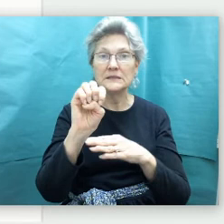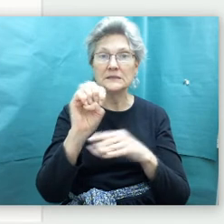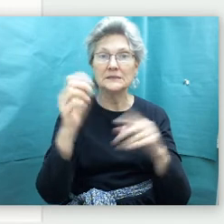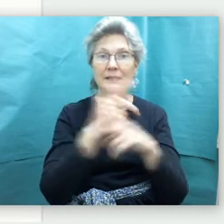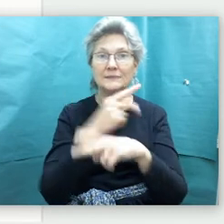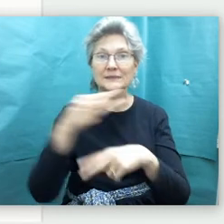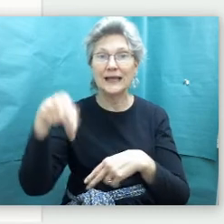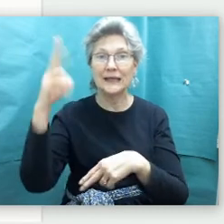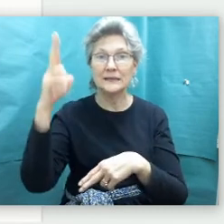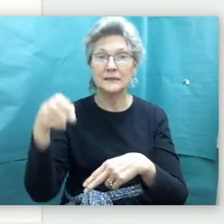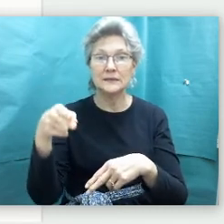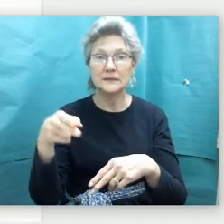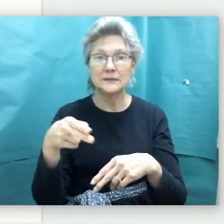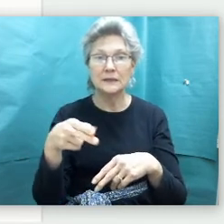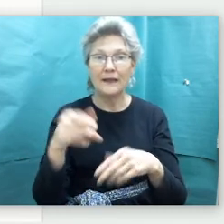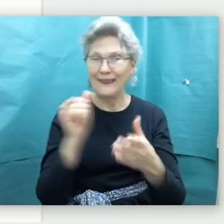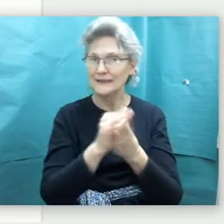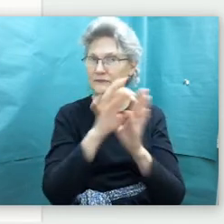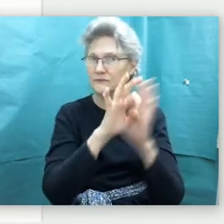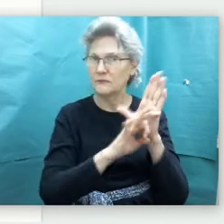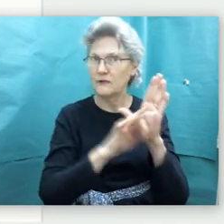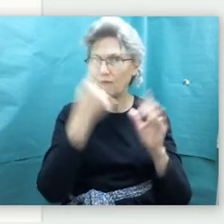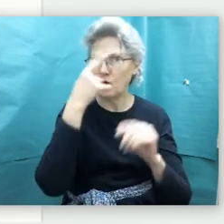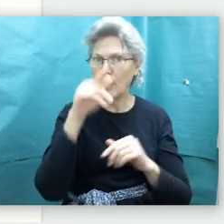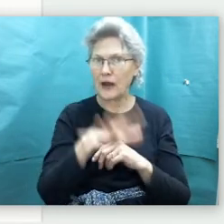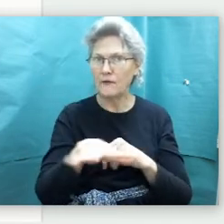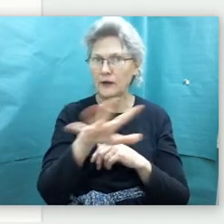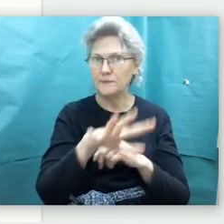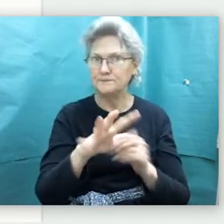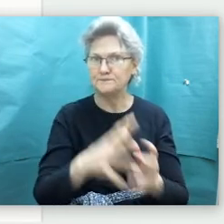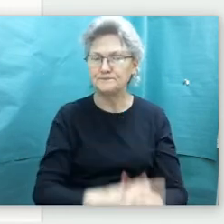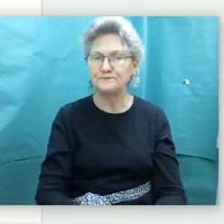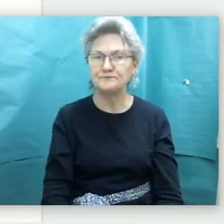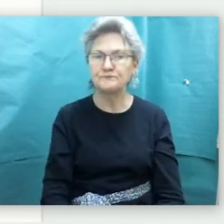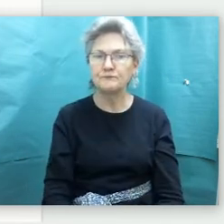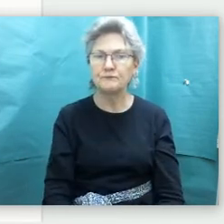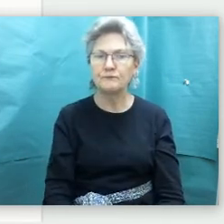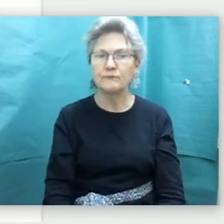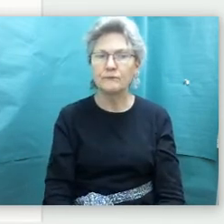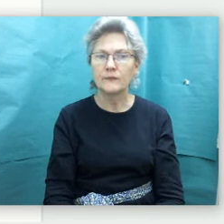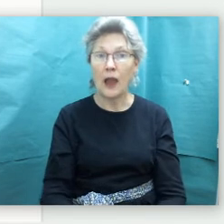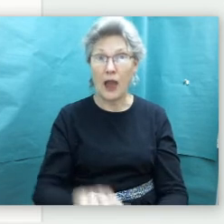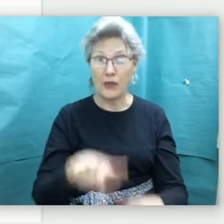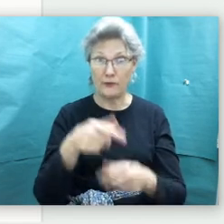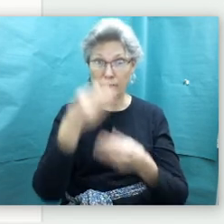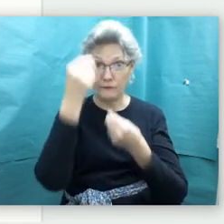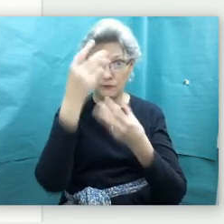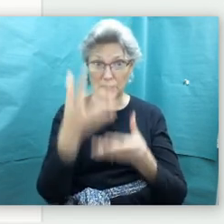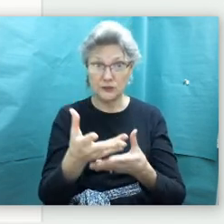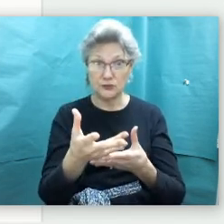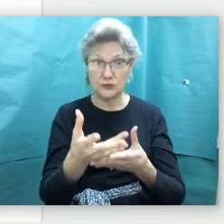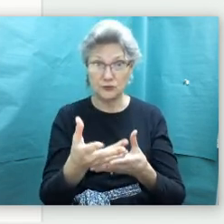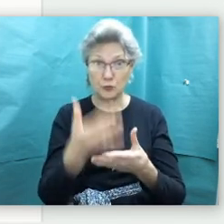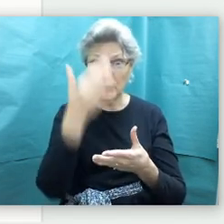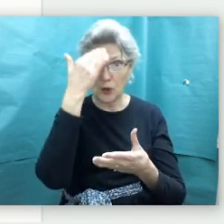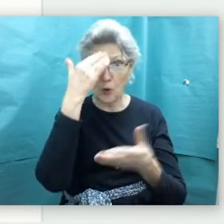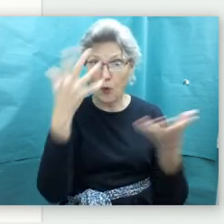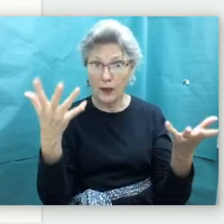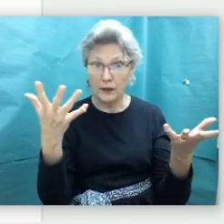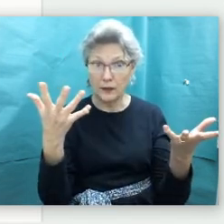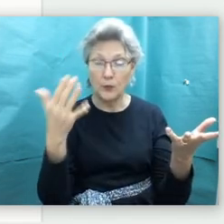times height. That's our formula for area of a rectangle. Now let's fill in some of this information that we know from the